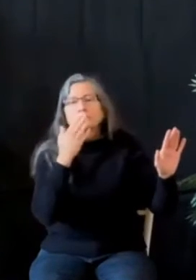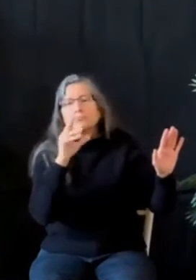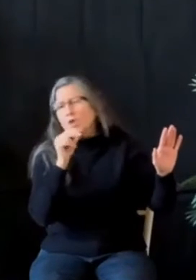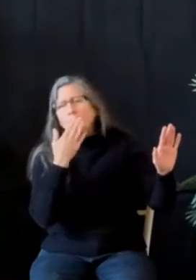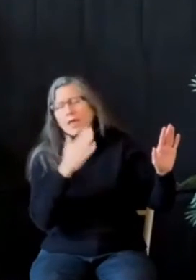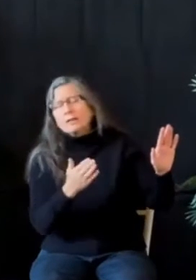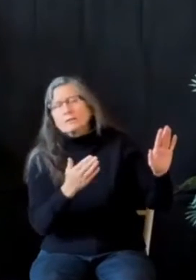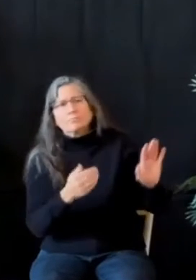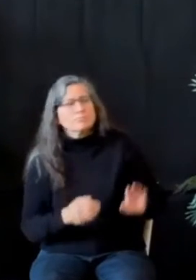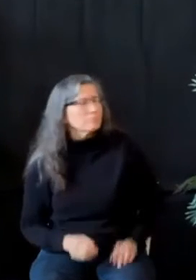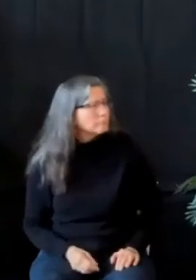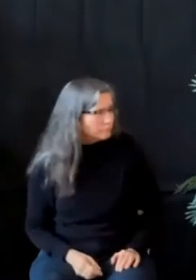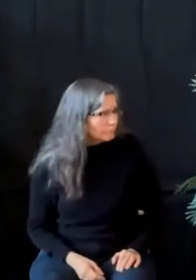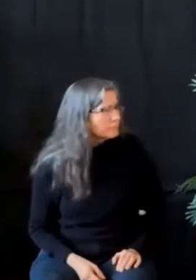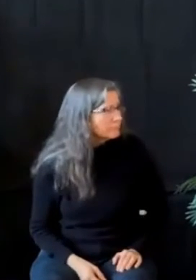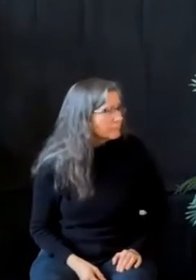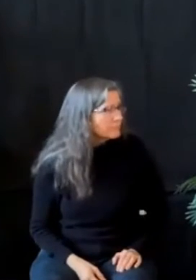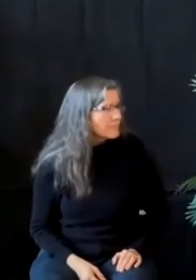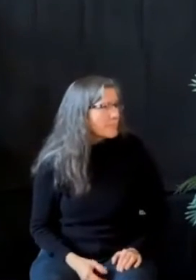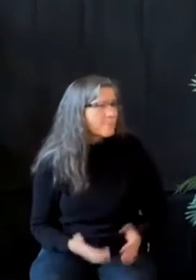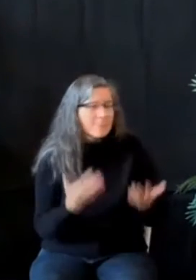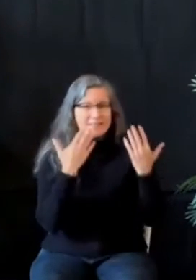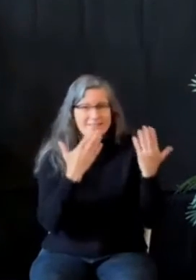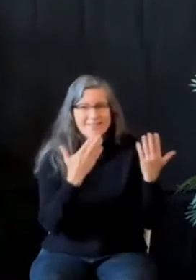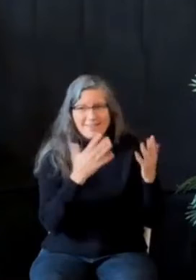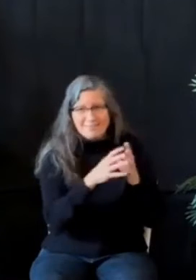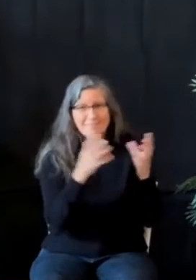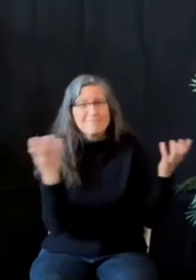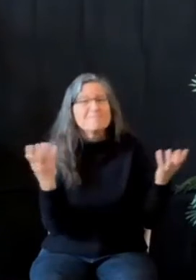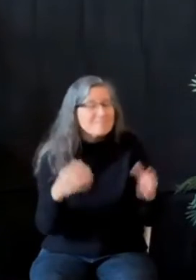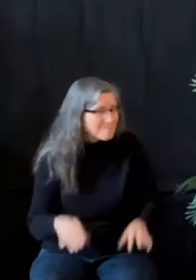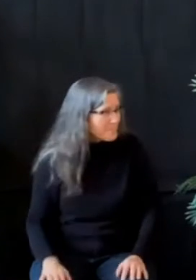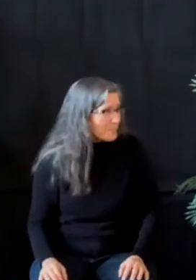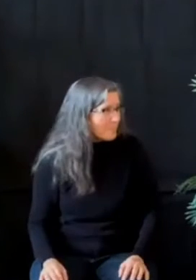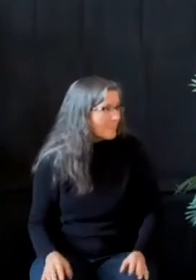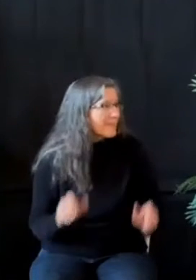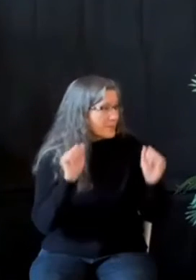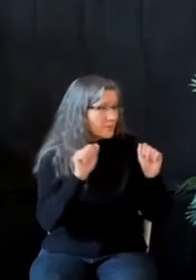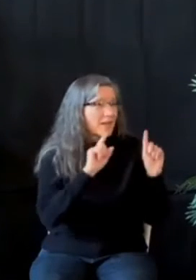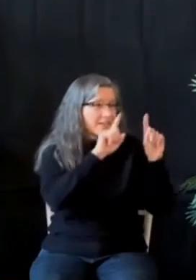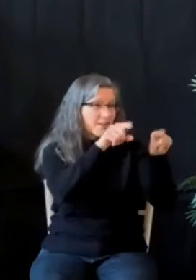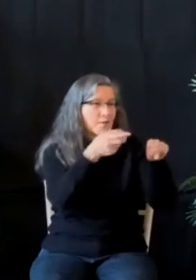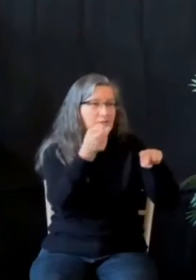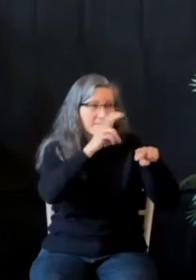Okay. All right. Thank you very much. You can go back and be seated.